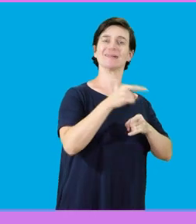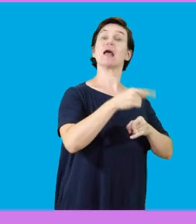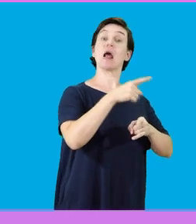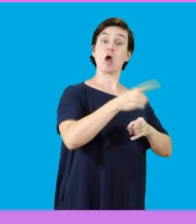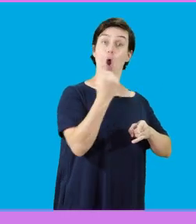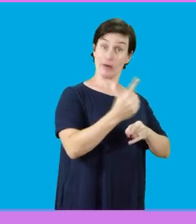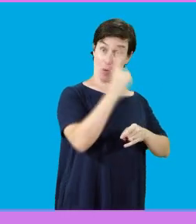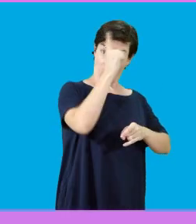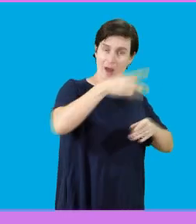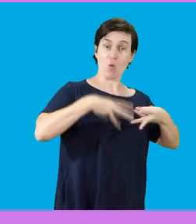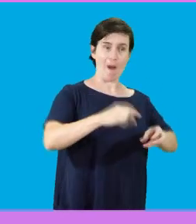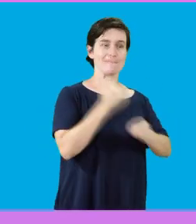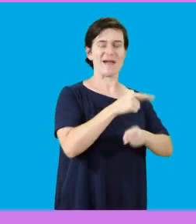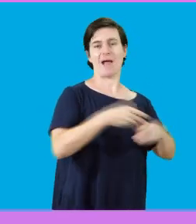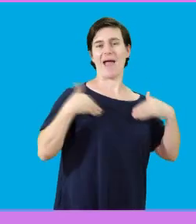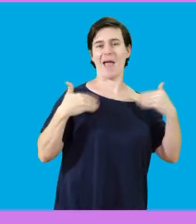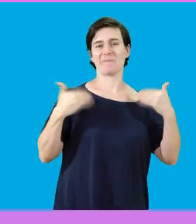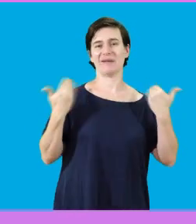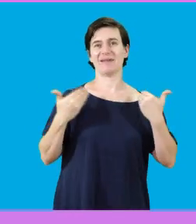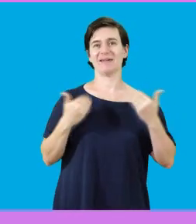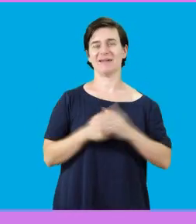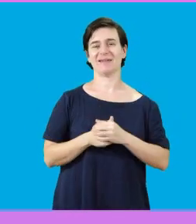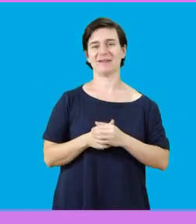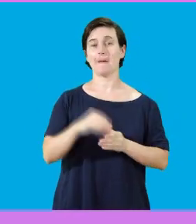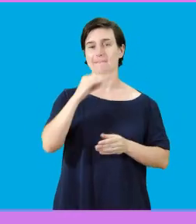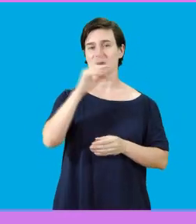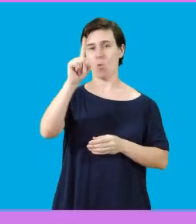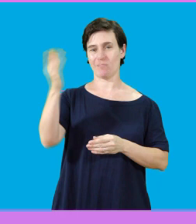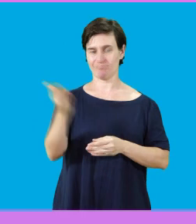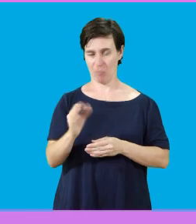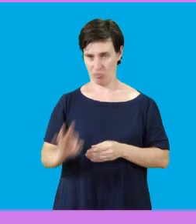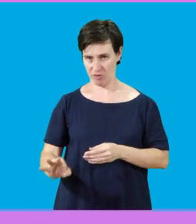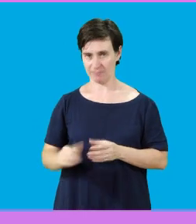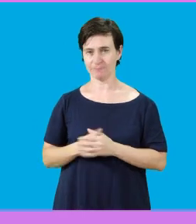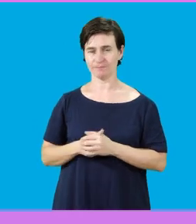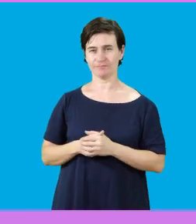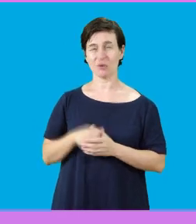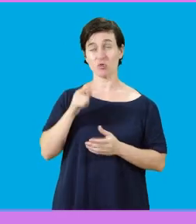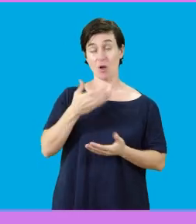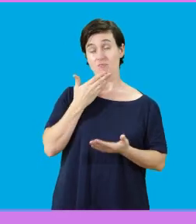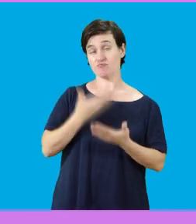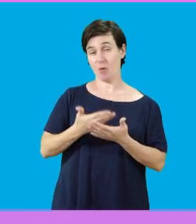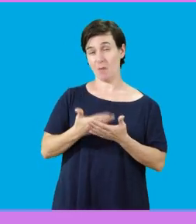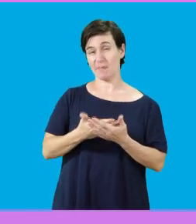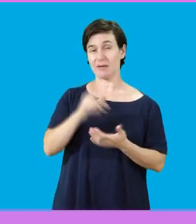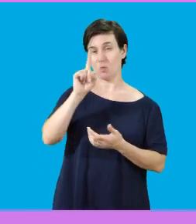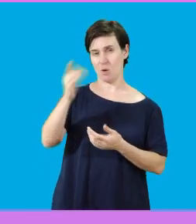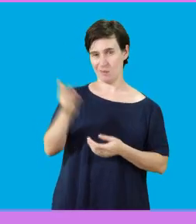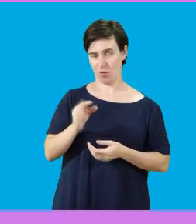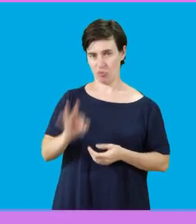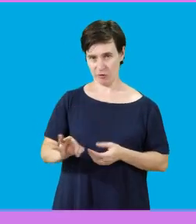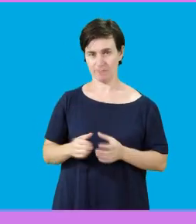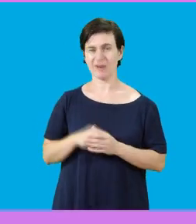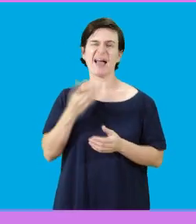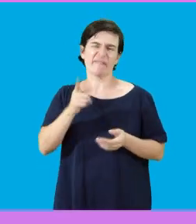only one win. Whenever a match is only once, there's only one win, so it's going to be 1/3. So it means the probability is equals